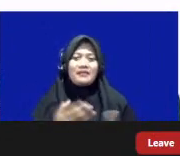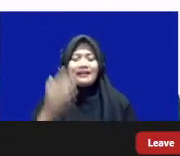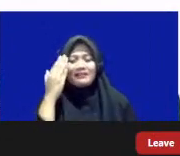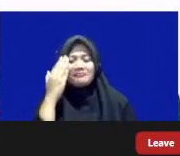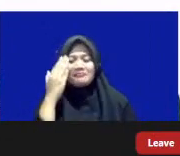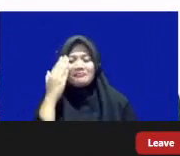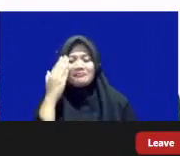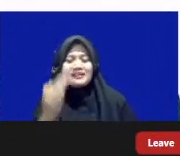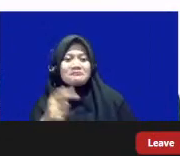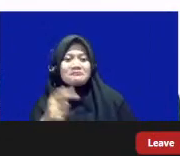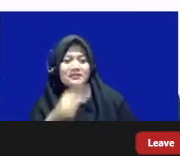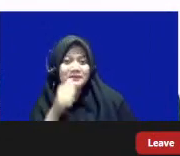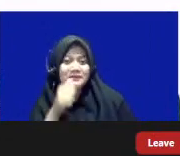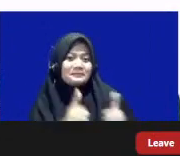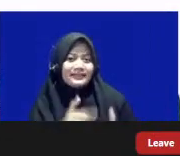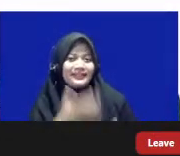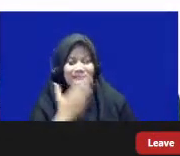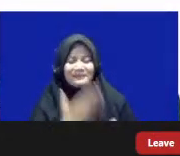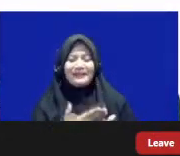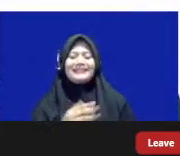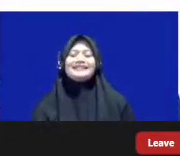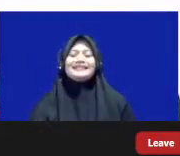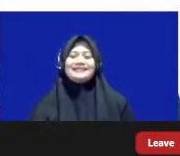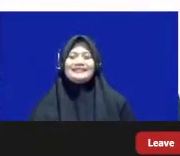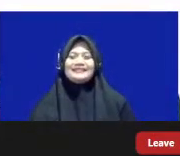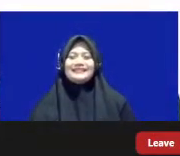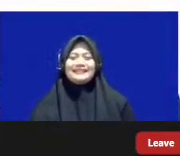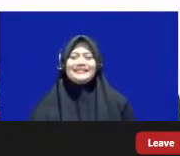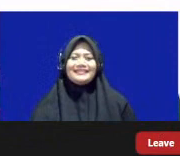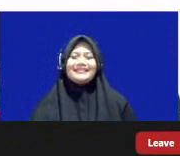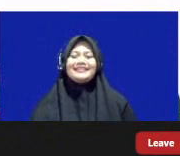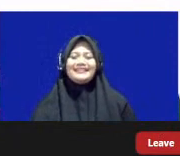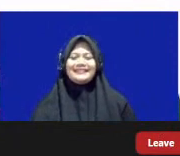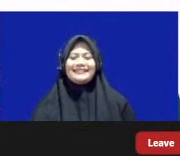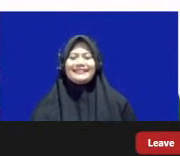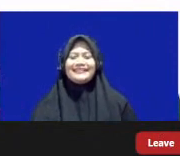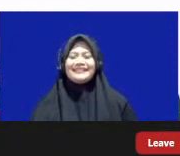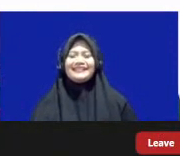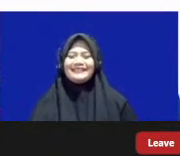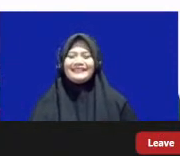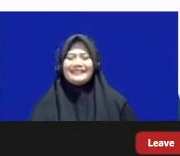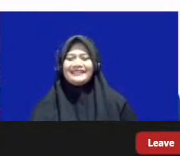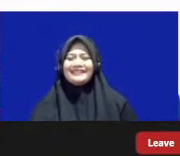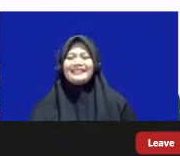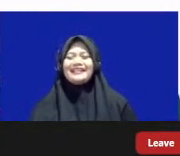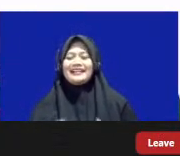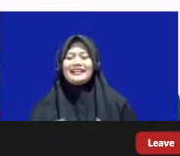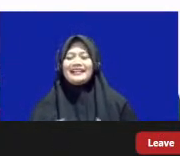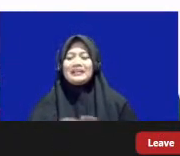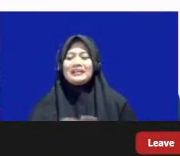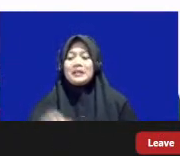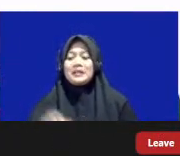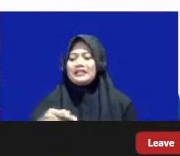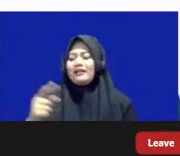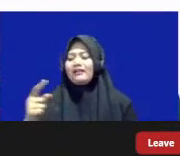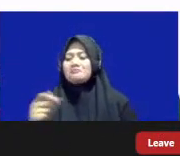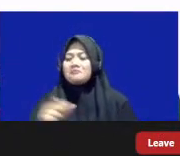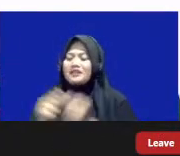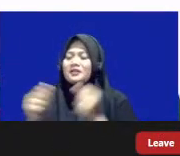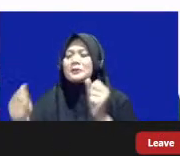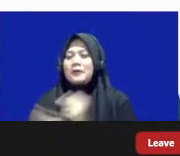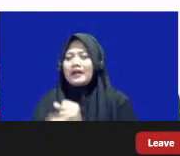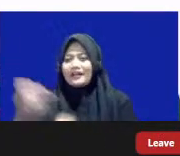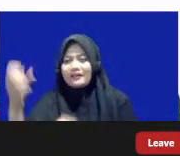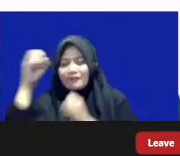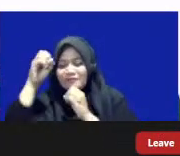been an extremely interesting exchange for me. I know